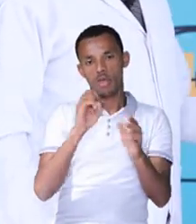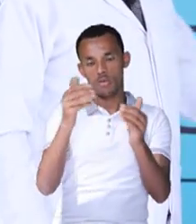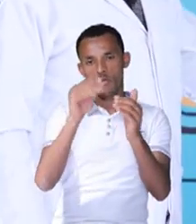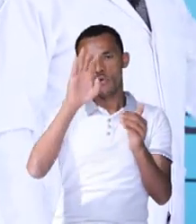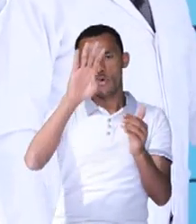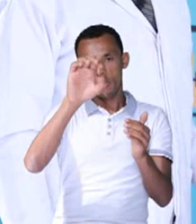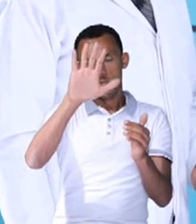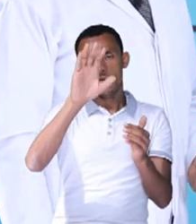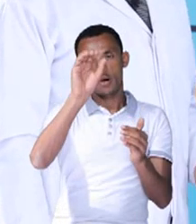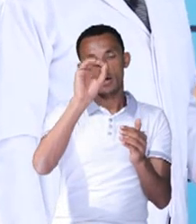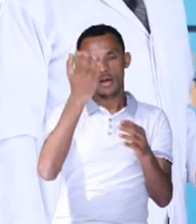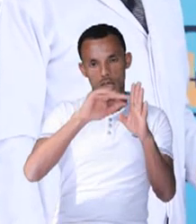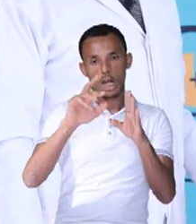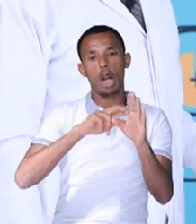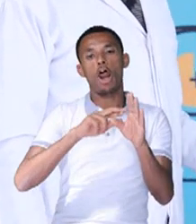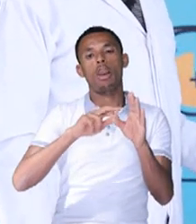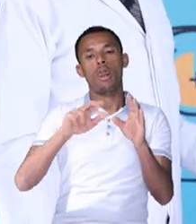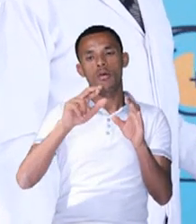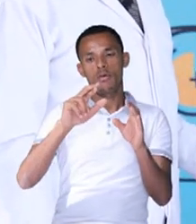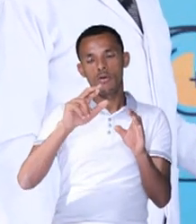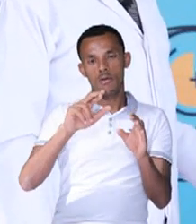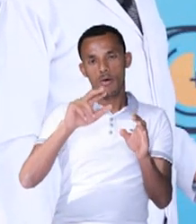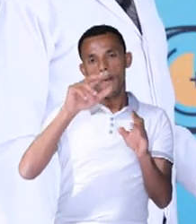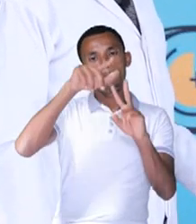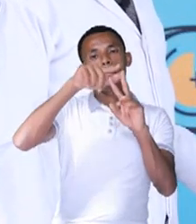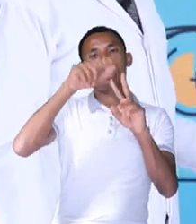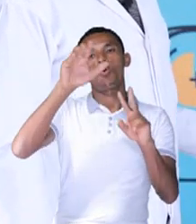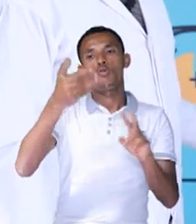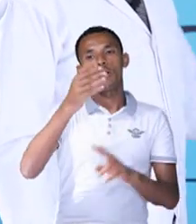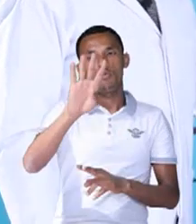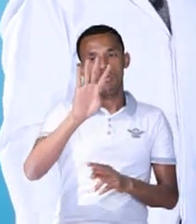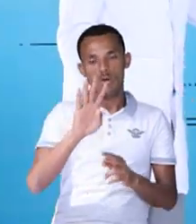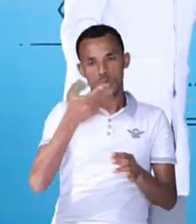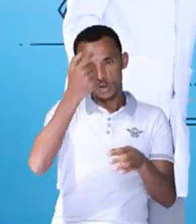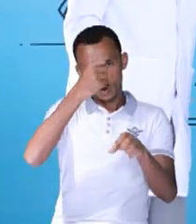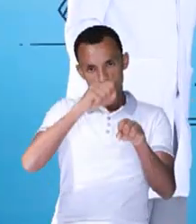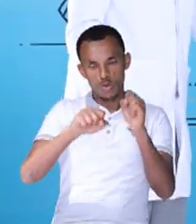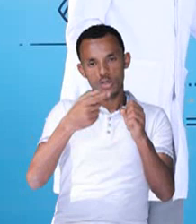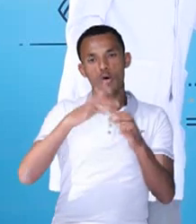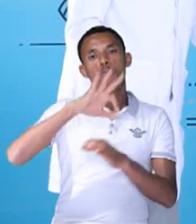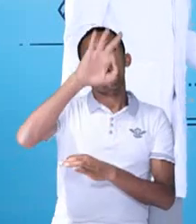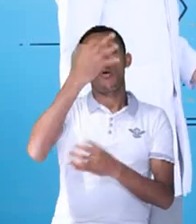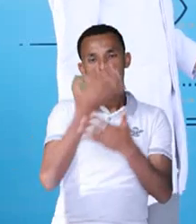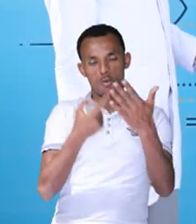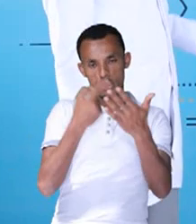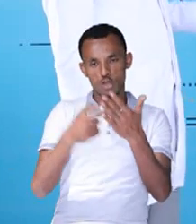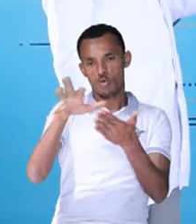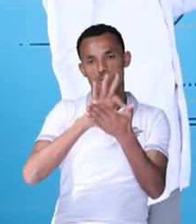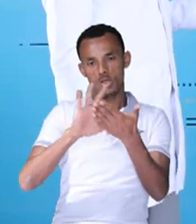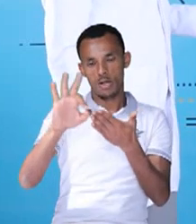to 45 degree, which is in radian form, pi over 4. So what is the polar form of this complex